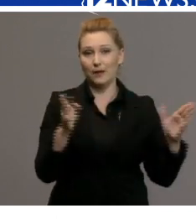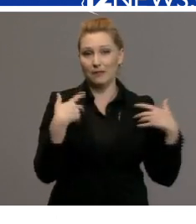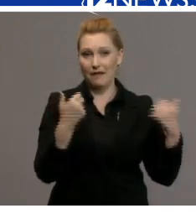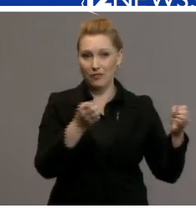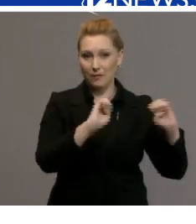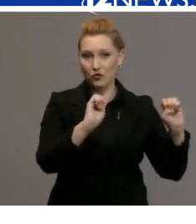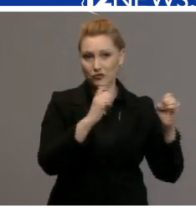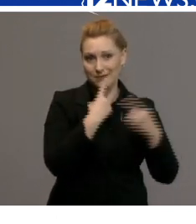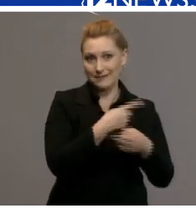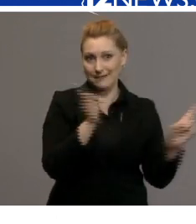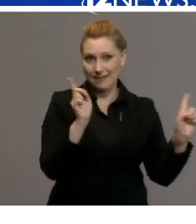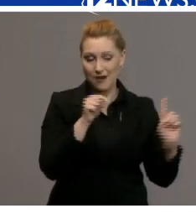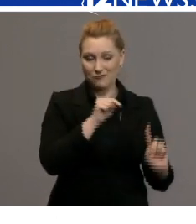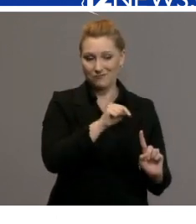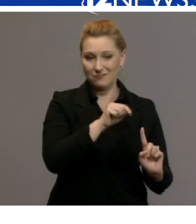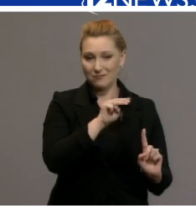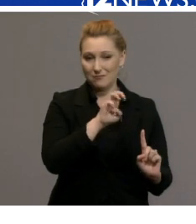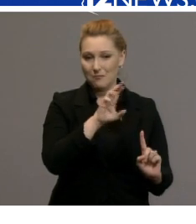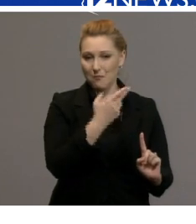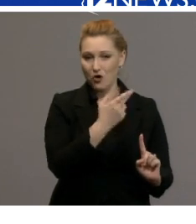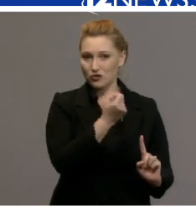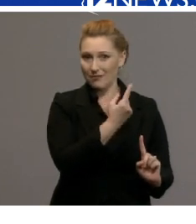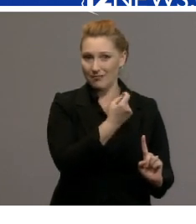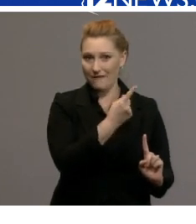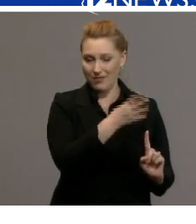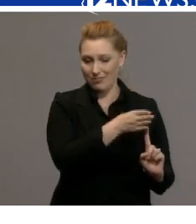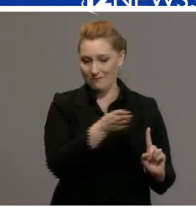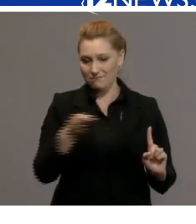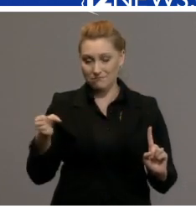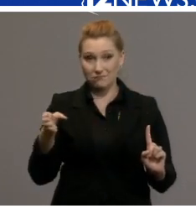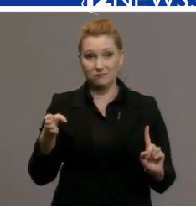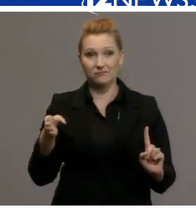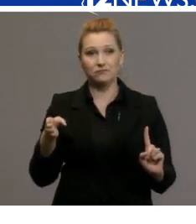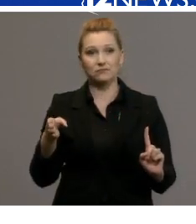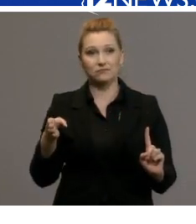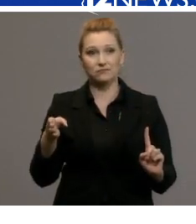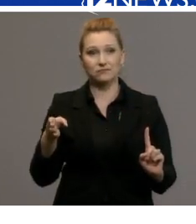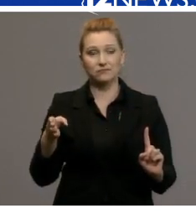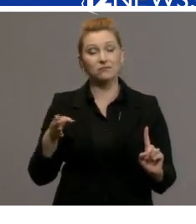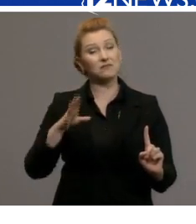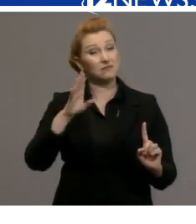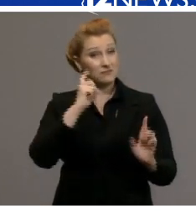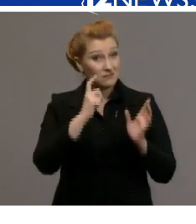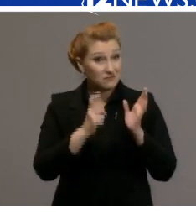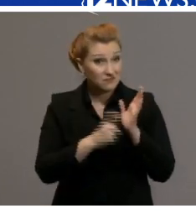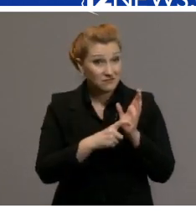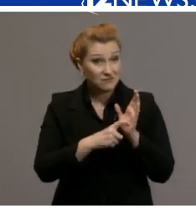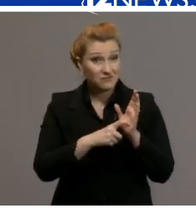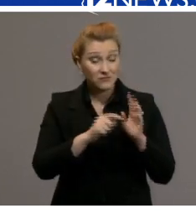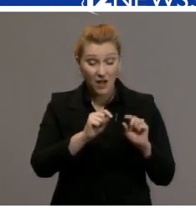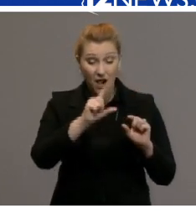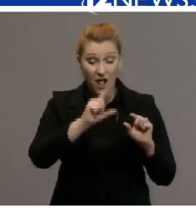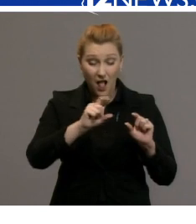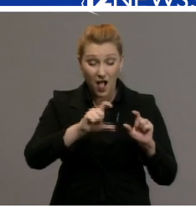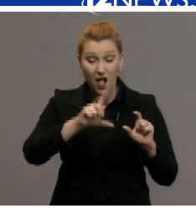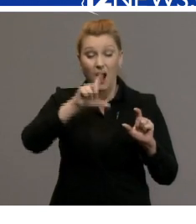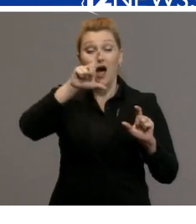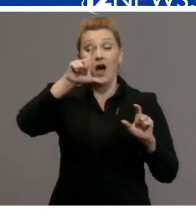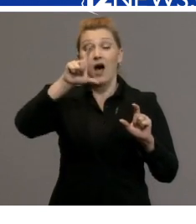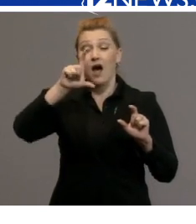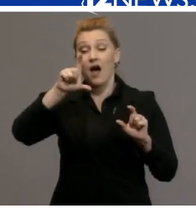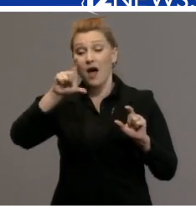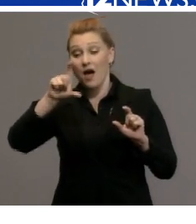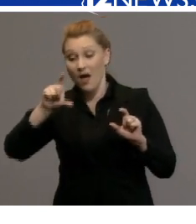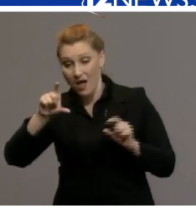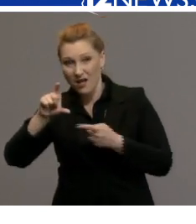If you take a look at this chart, you can possibly see the beginning of a downward trend.